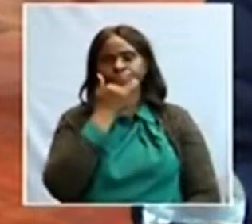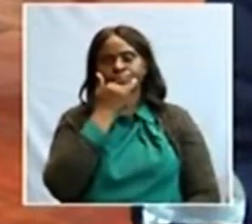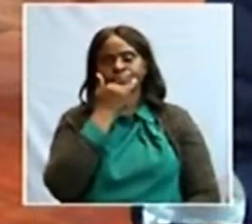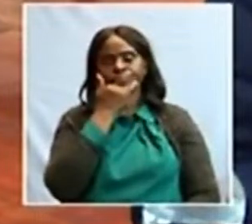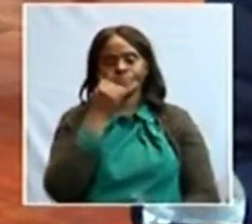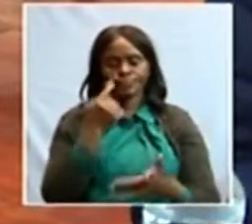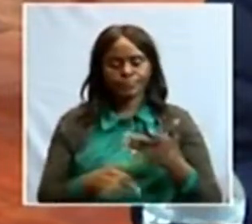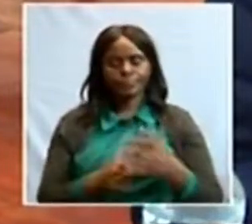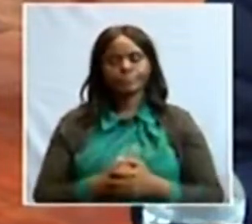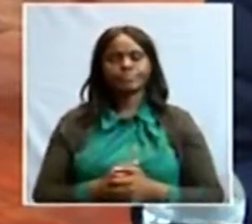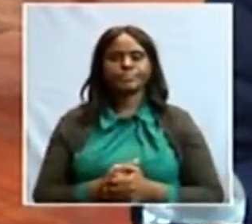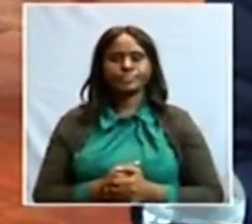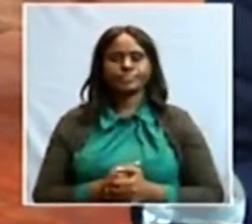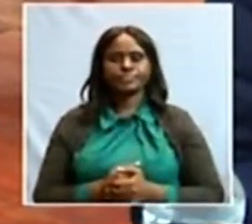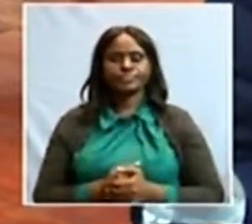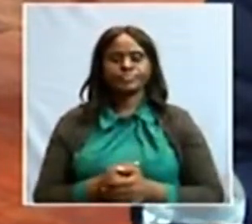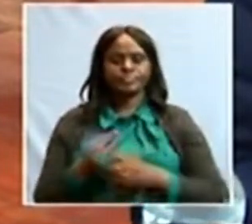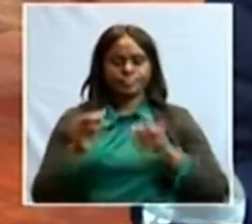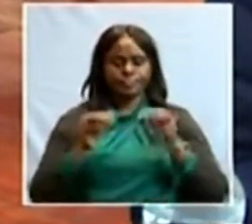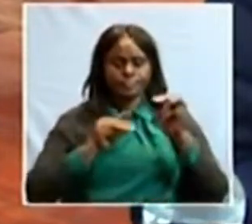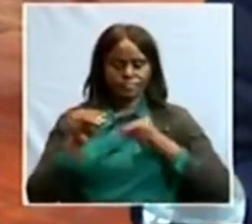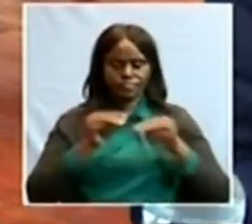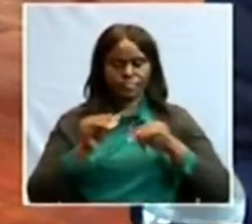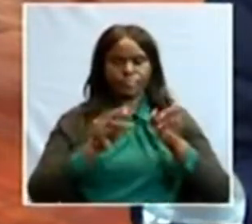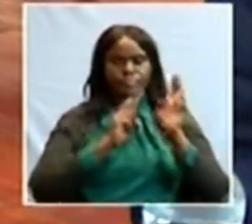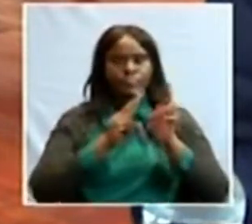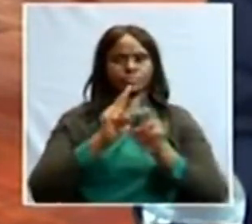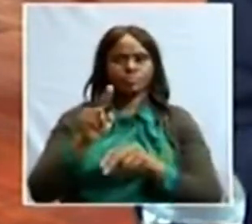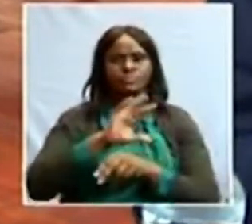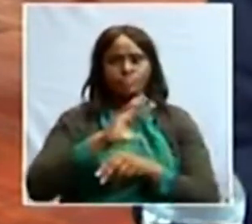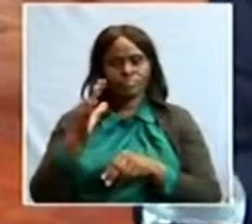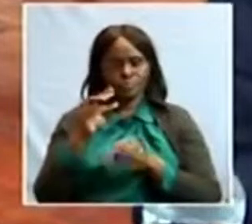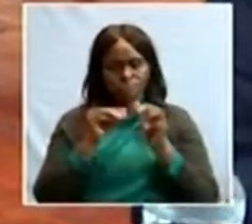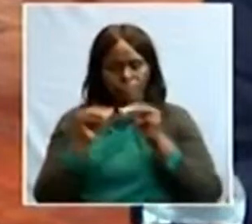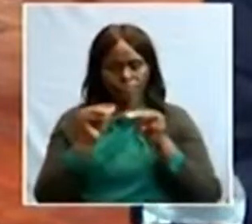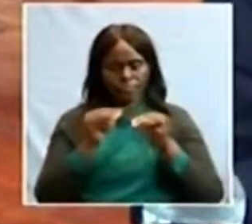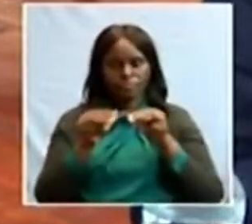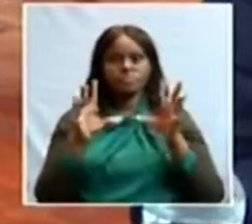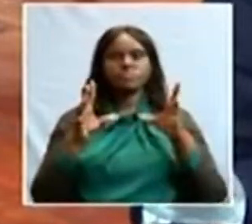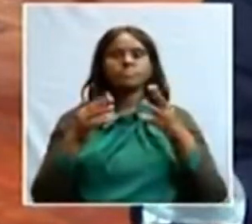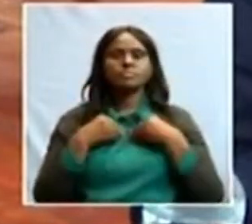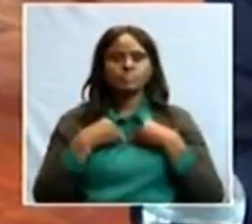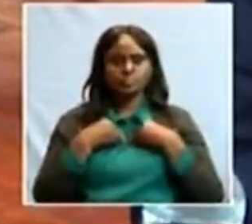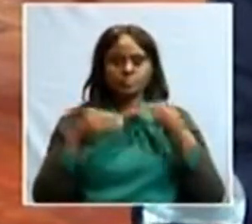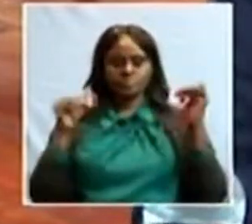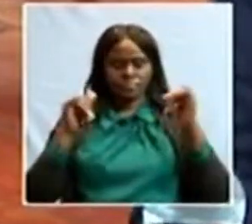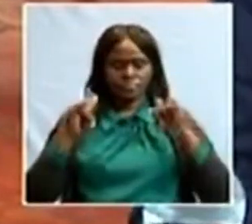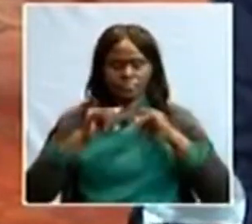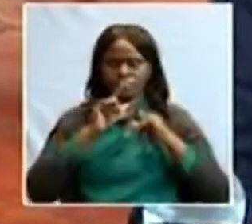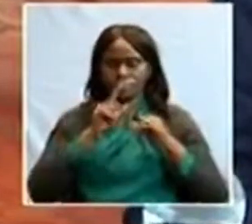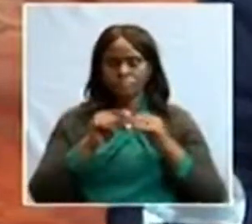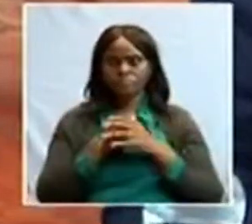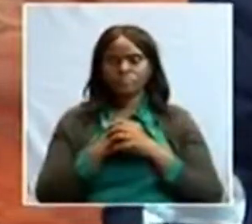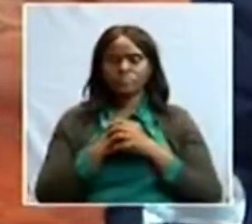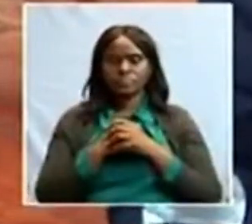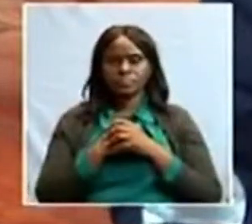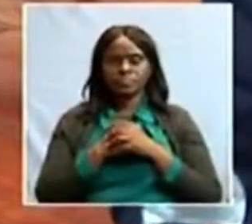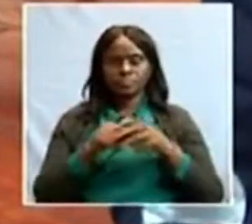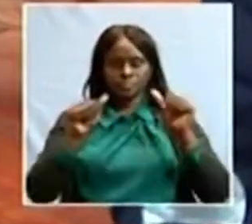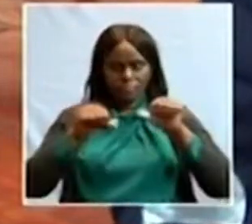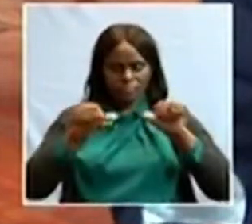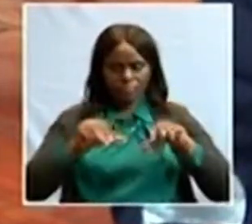query, management's response. Management wishes to acknowledge the